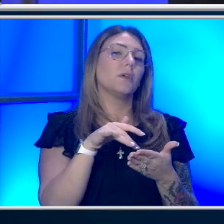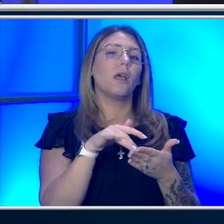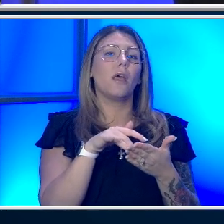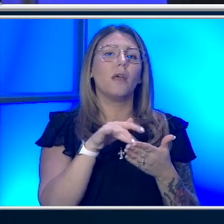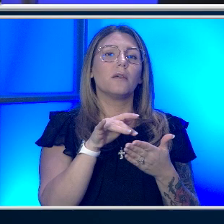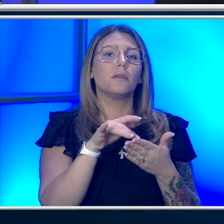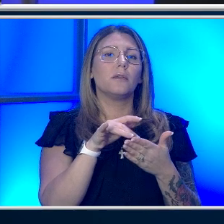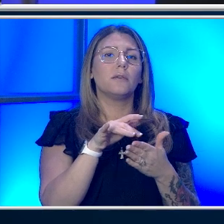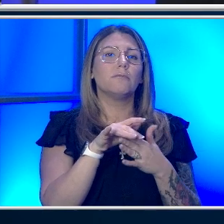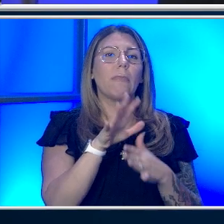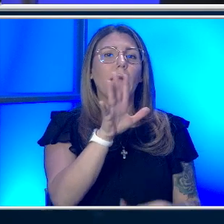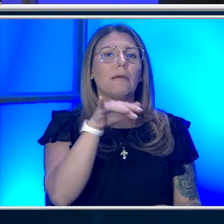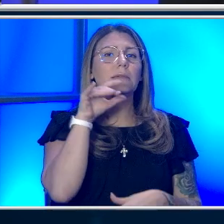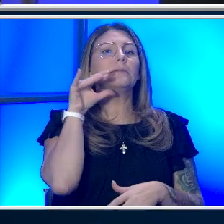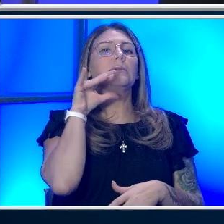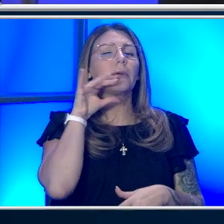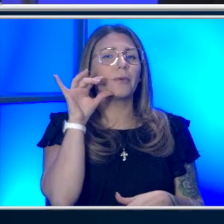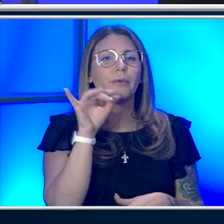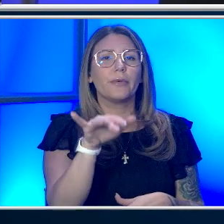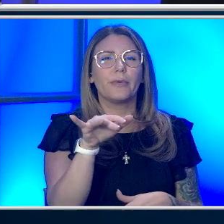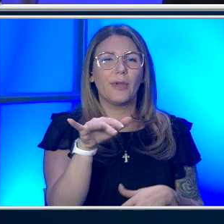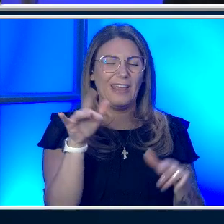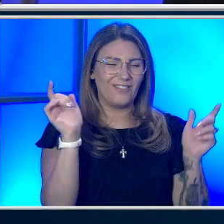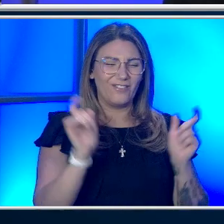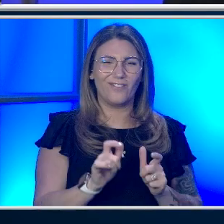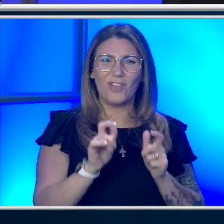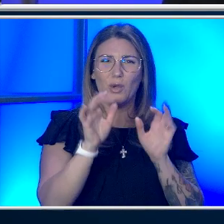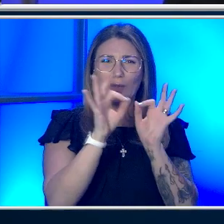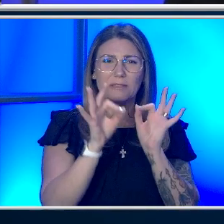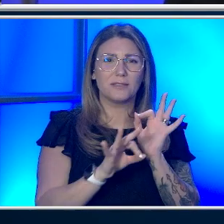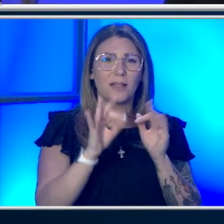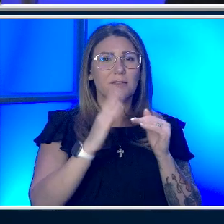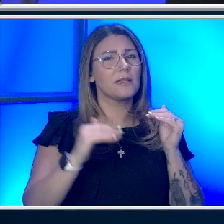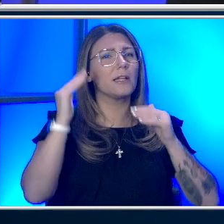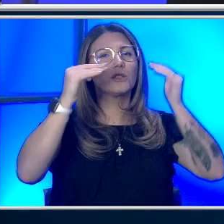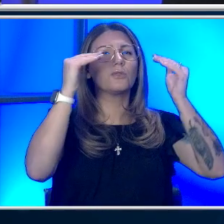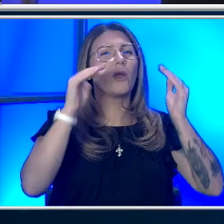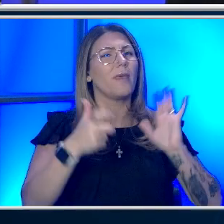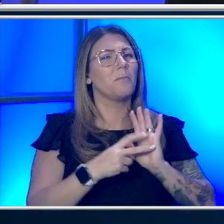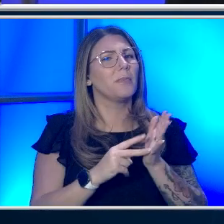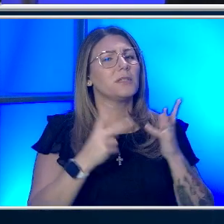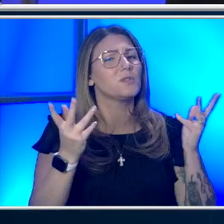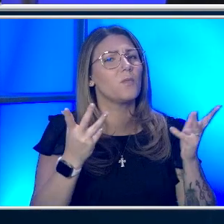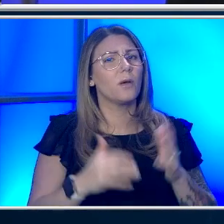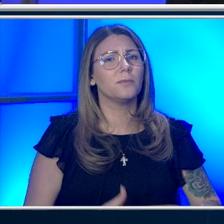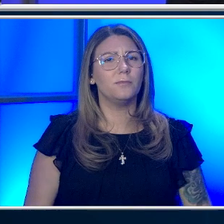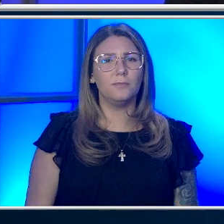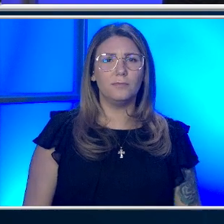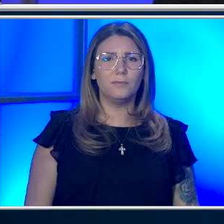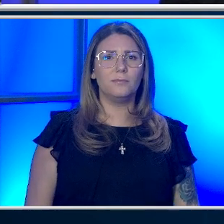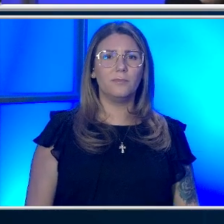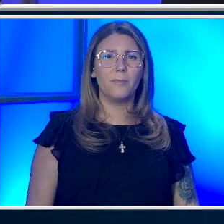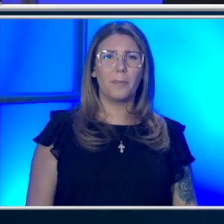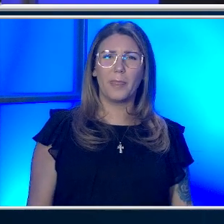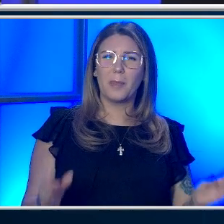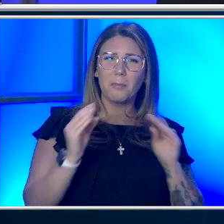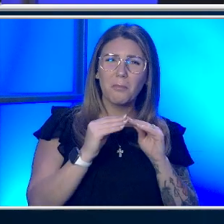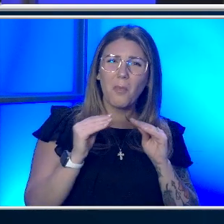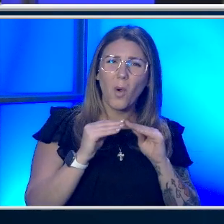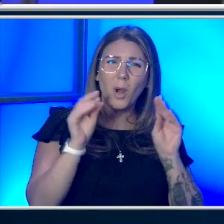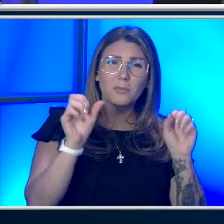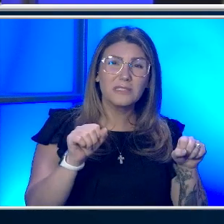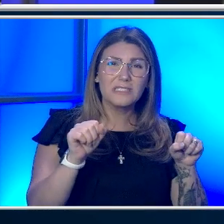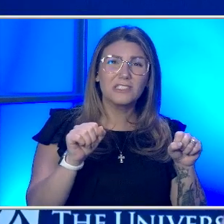potential infectious particles than adults. So what does that mean for my kids yesterday? Are they getting more potential for getting sick? I mean, again, this is more of